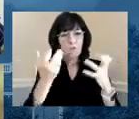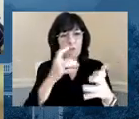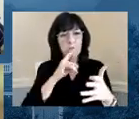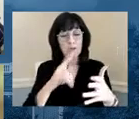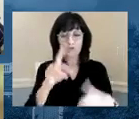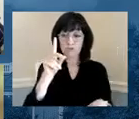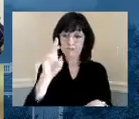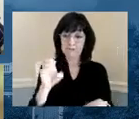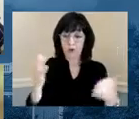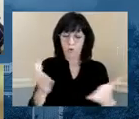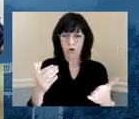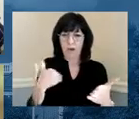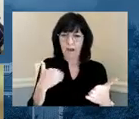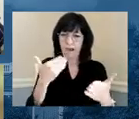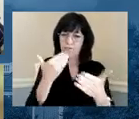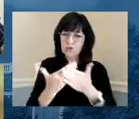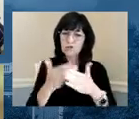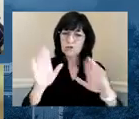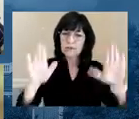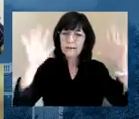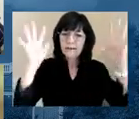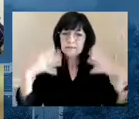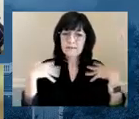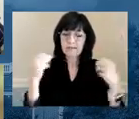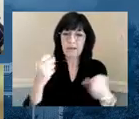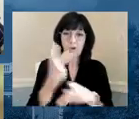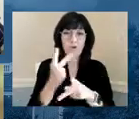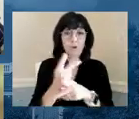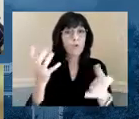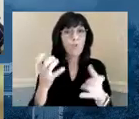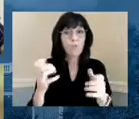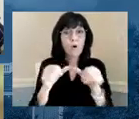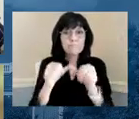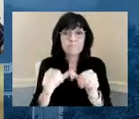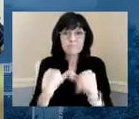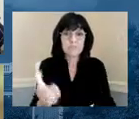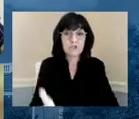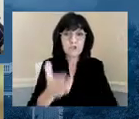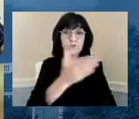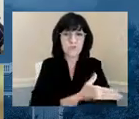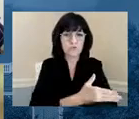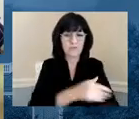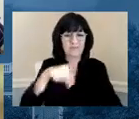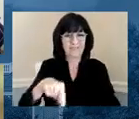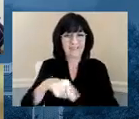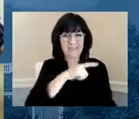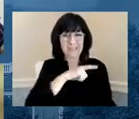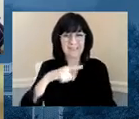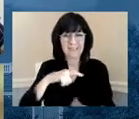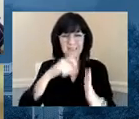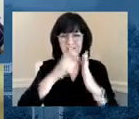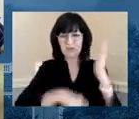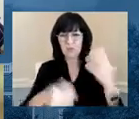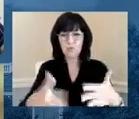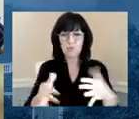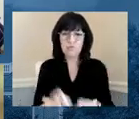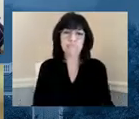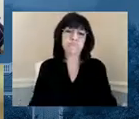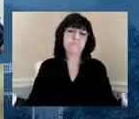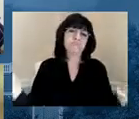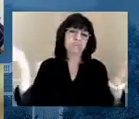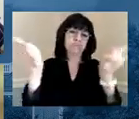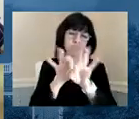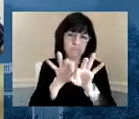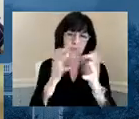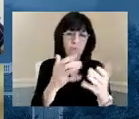and improves over time. This is certainly a significant bill, and I want to thank you and also Representative Bentz